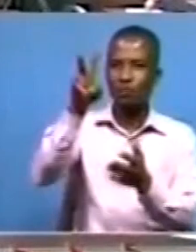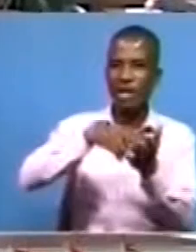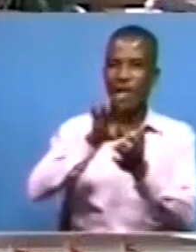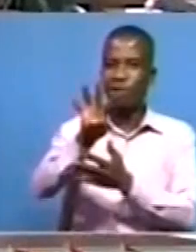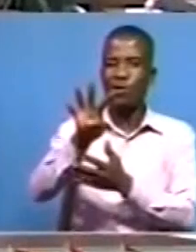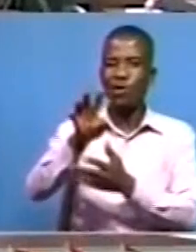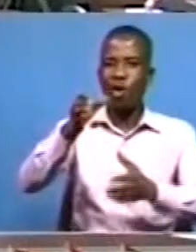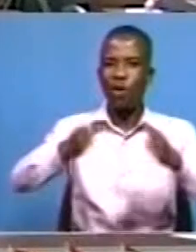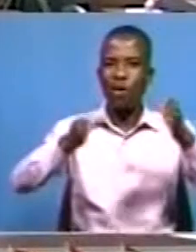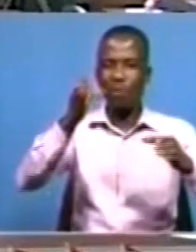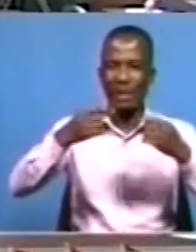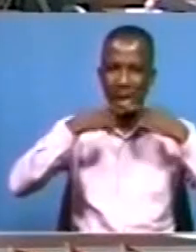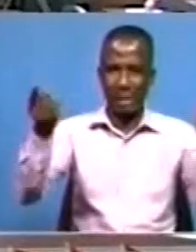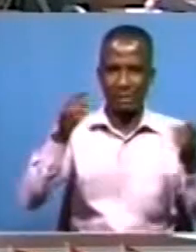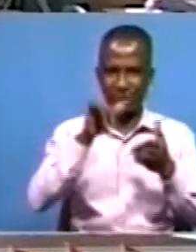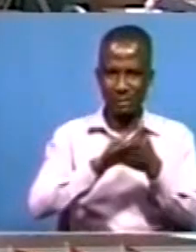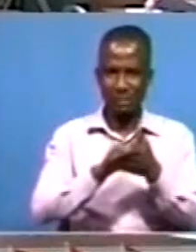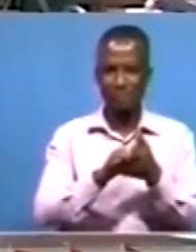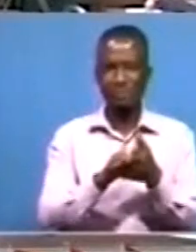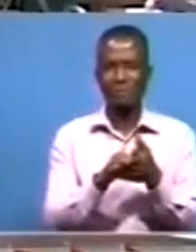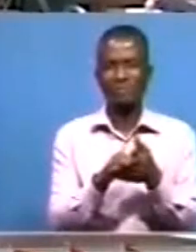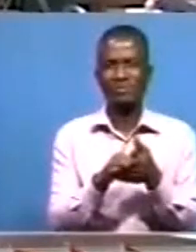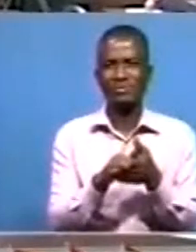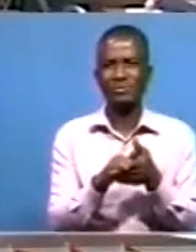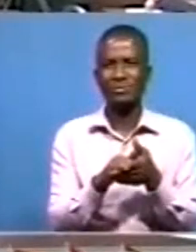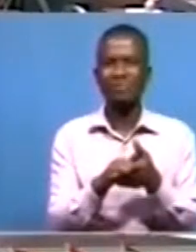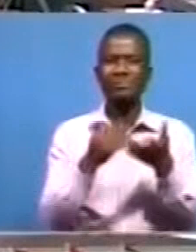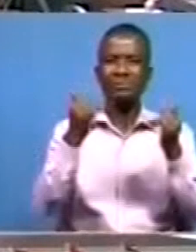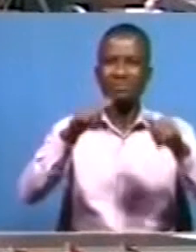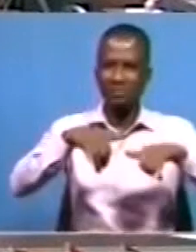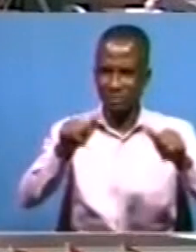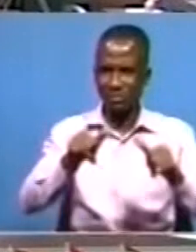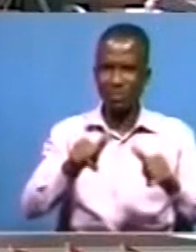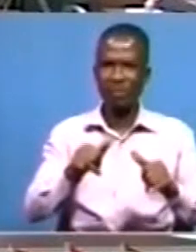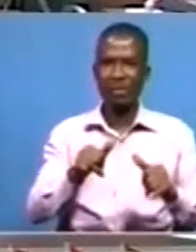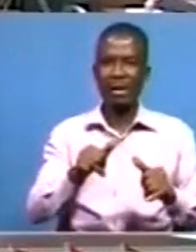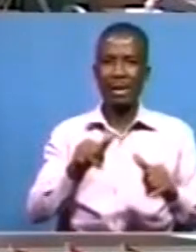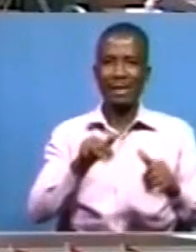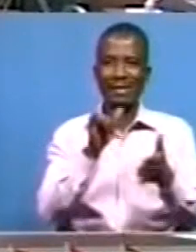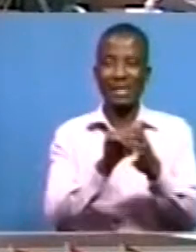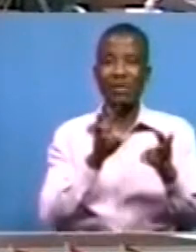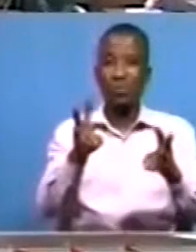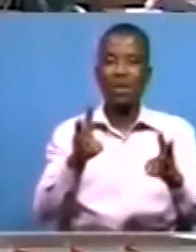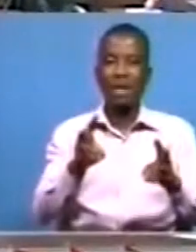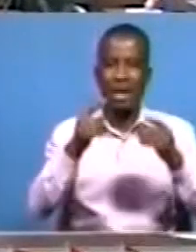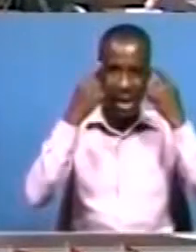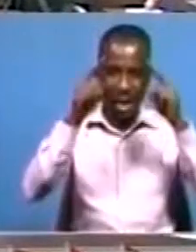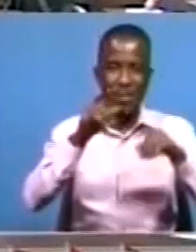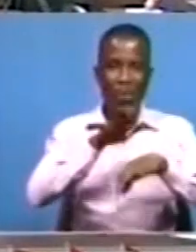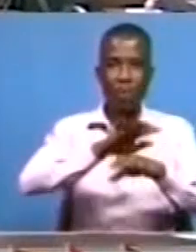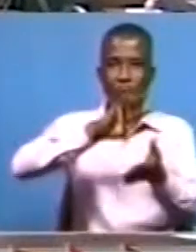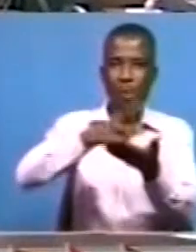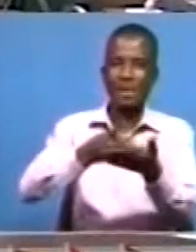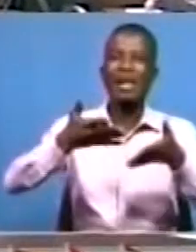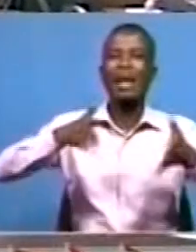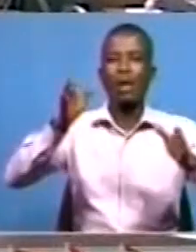one Supreme Court of Ghana report, page 582. We are satisfied that it is the nature of testimony proffered by a witness that allows